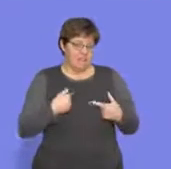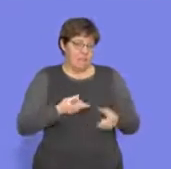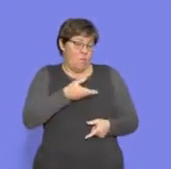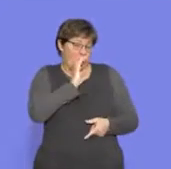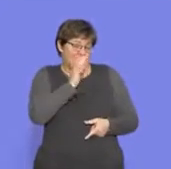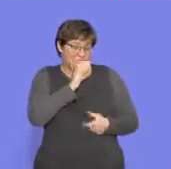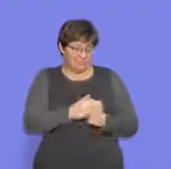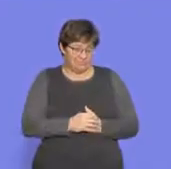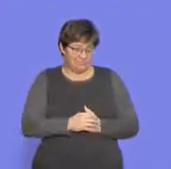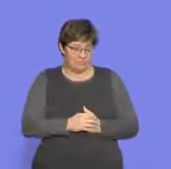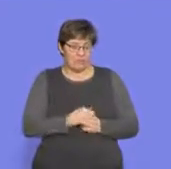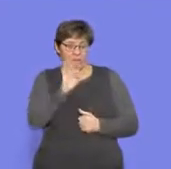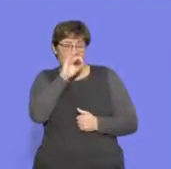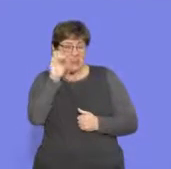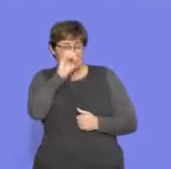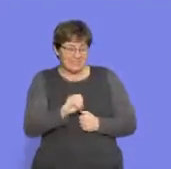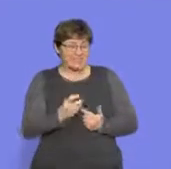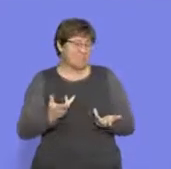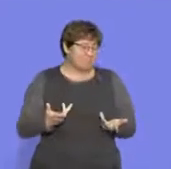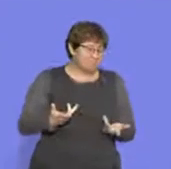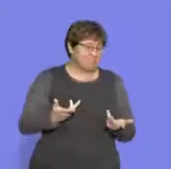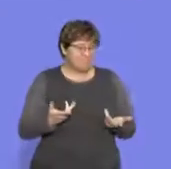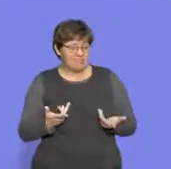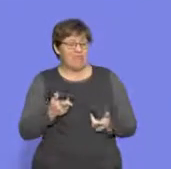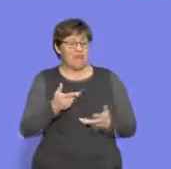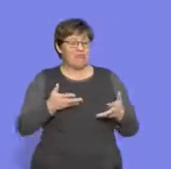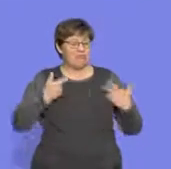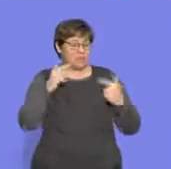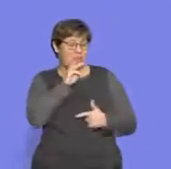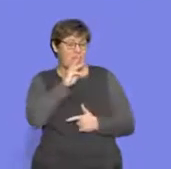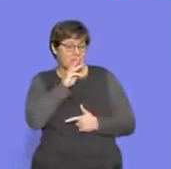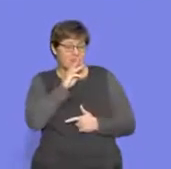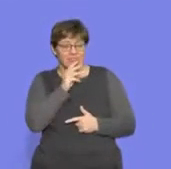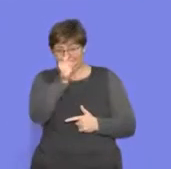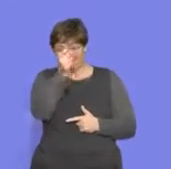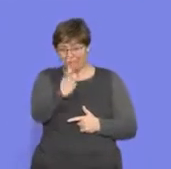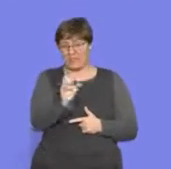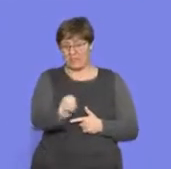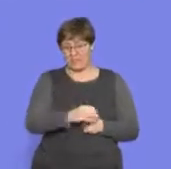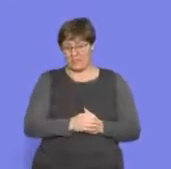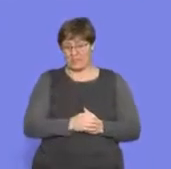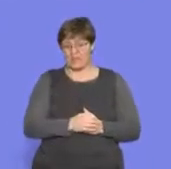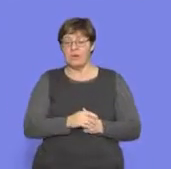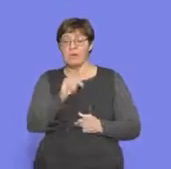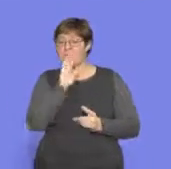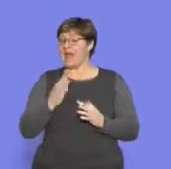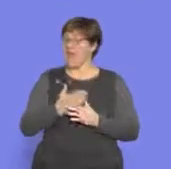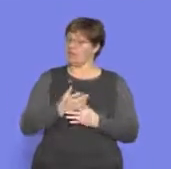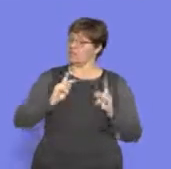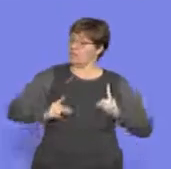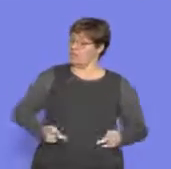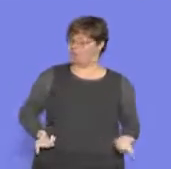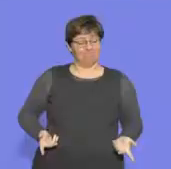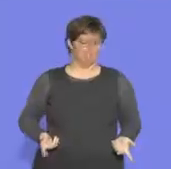is accessible. And within that 3%, we often find that freshwater system, a very small percentage of that is actually accessible to